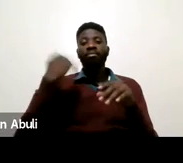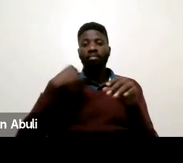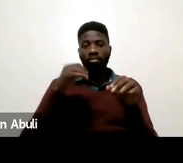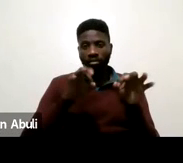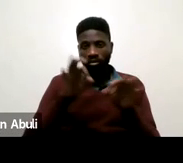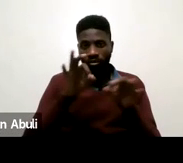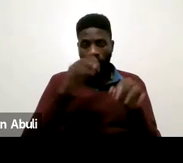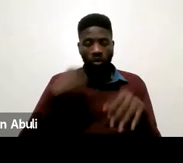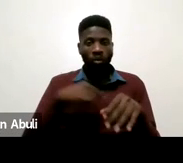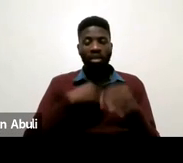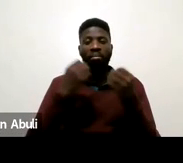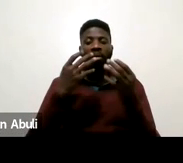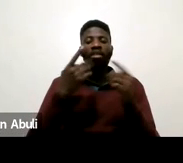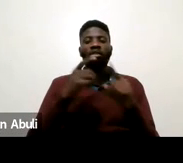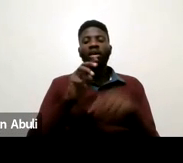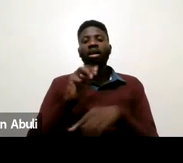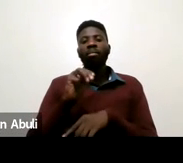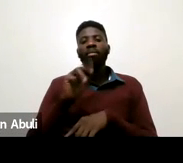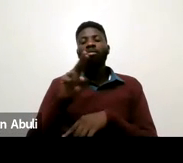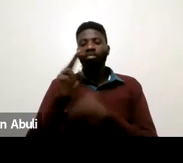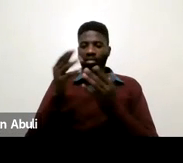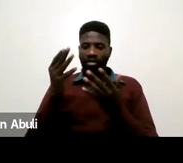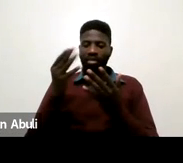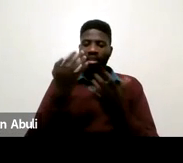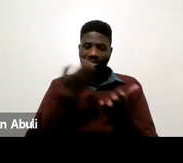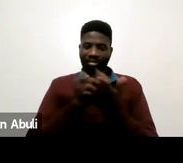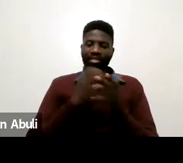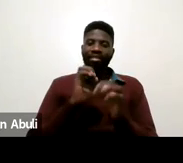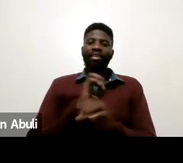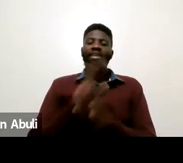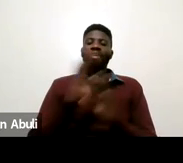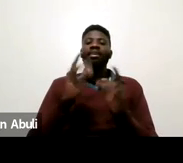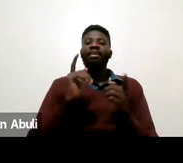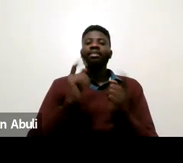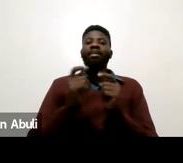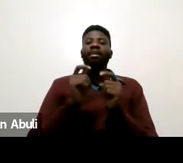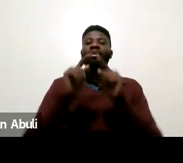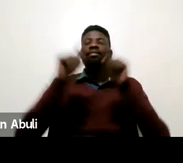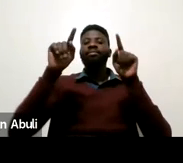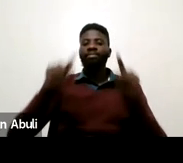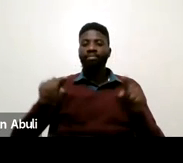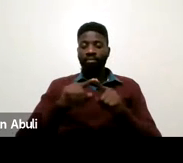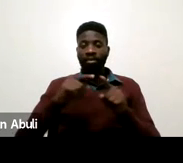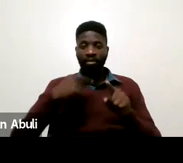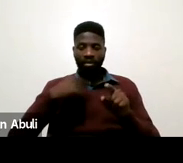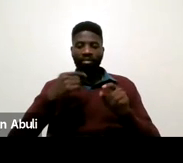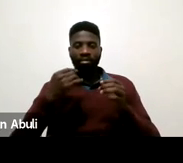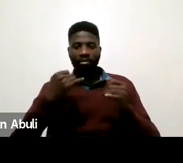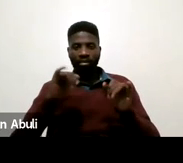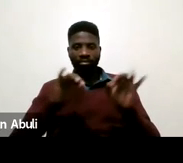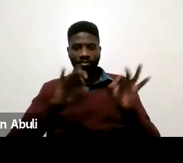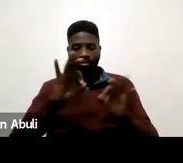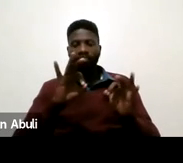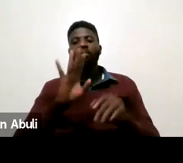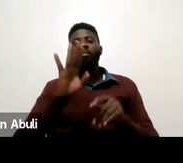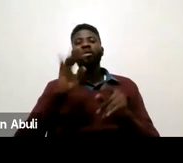Many of us from MMU are here. It's there, evidence is in the chat section. So I'll give it a try. How to control your goal.